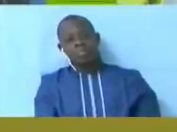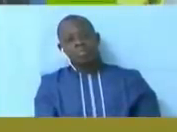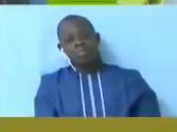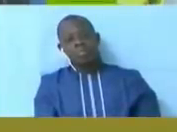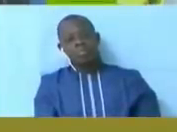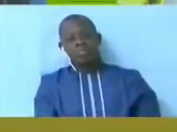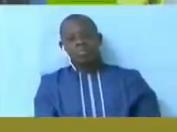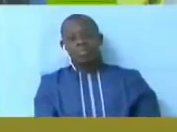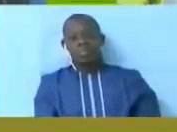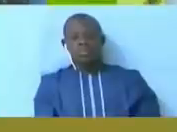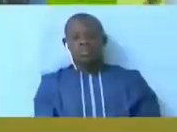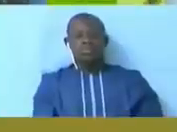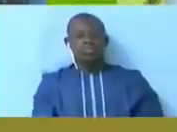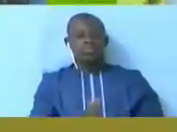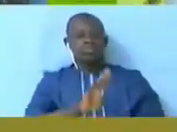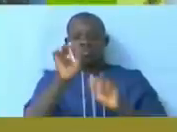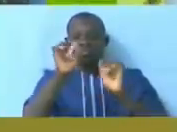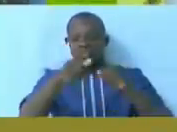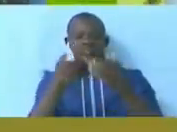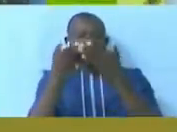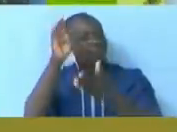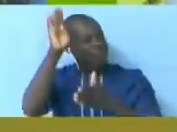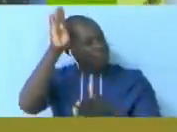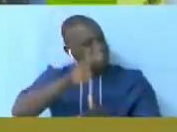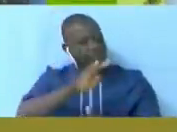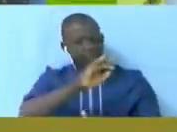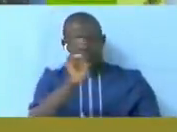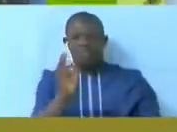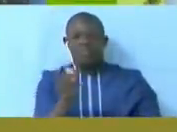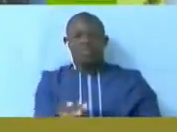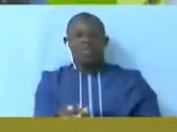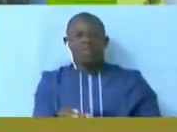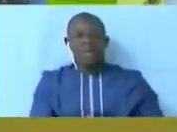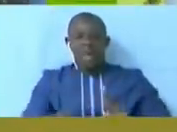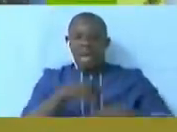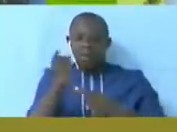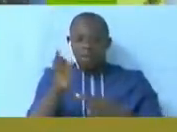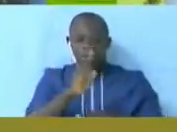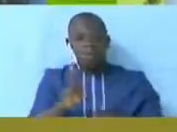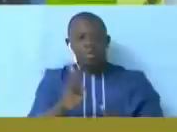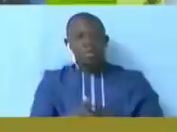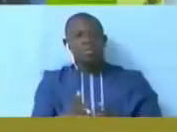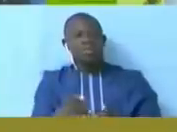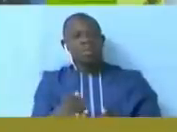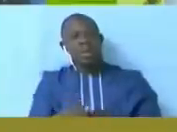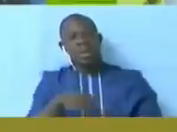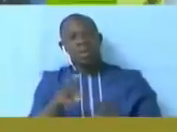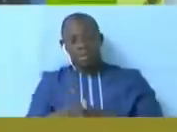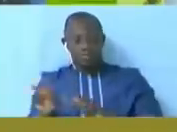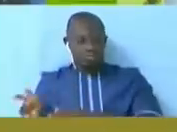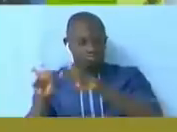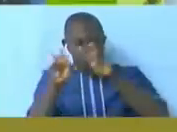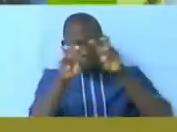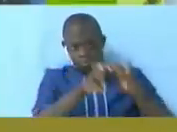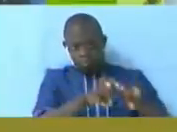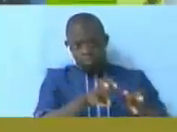They shouldn't have given them pardon for the largest shipment of drugs in the nation.